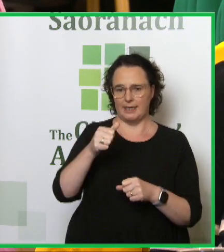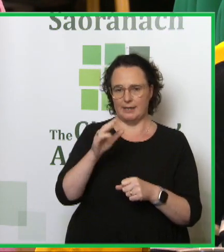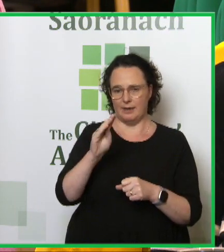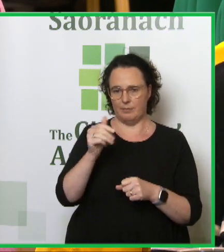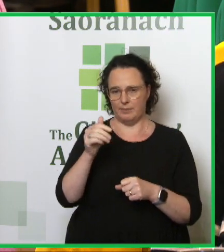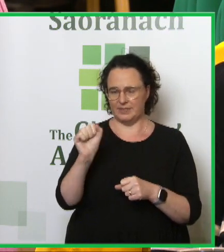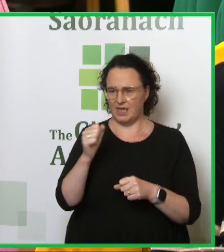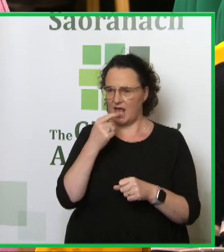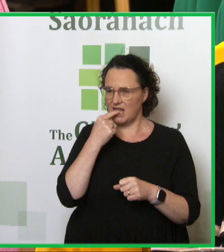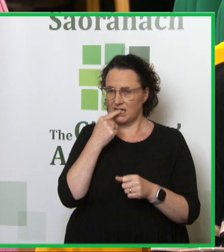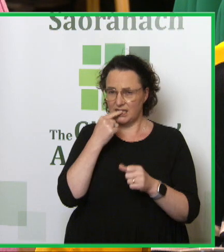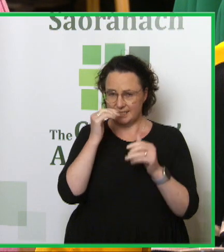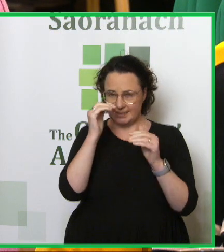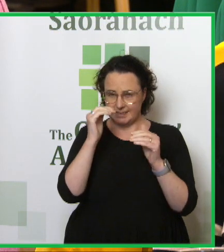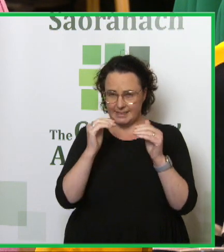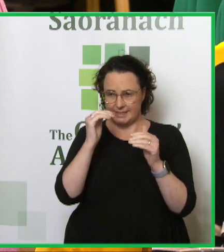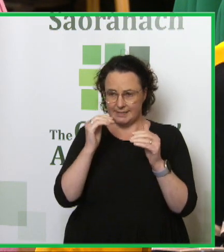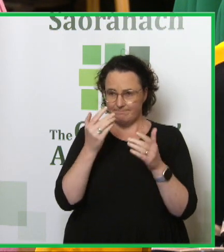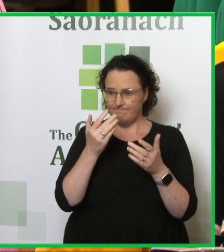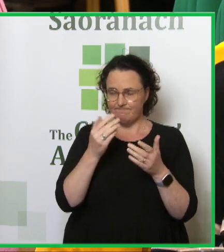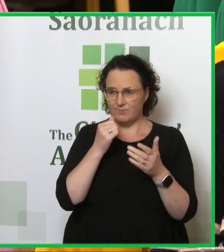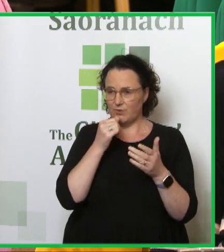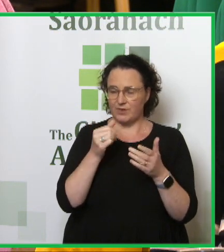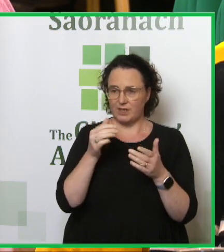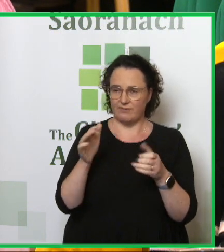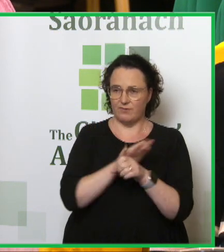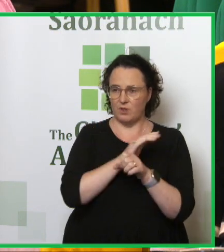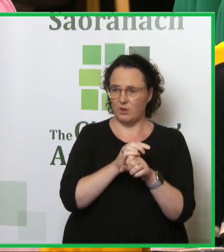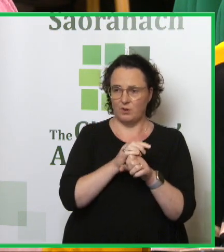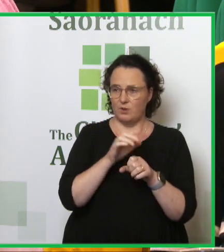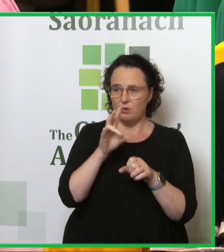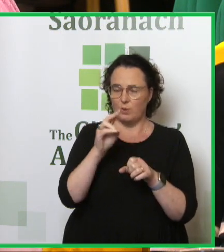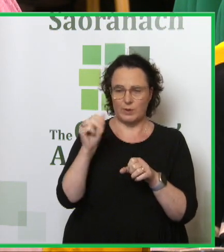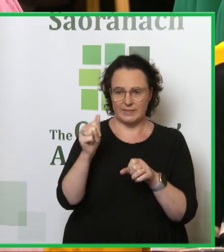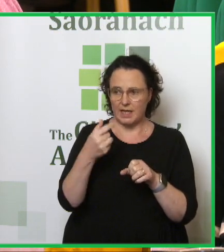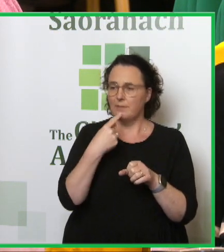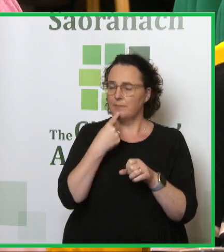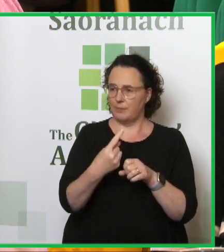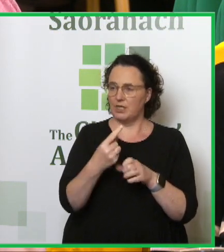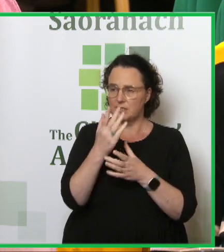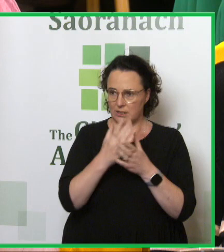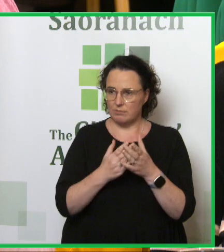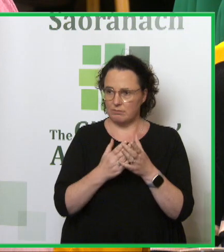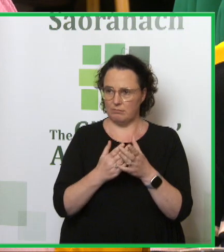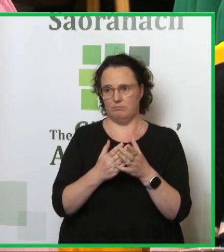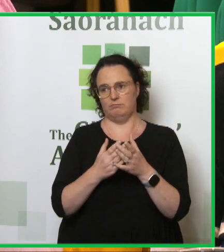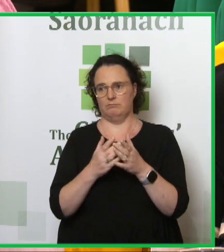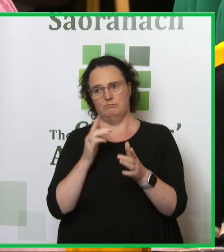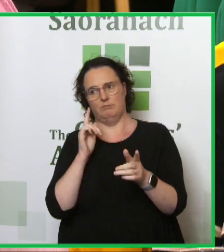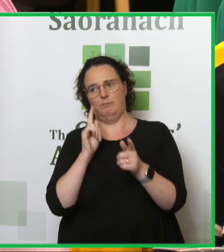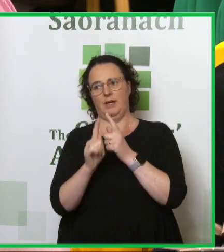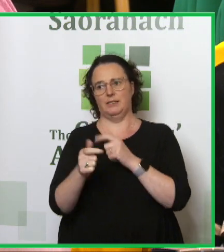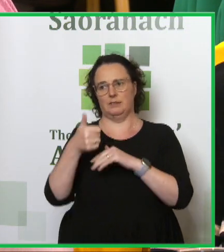incredibly tight, yes, and none of them actually reached the quota, whereas for some of them they very much surpassed the